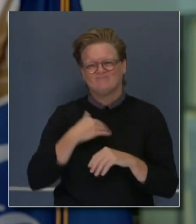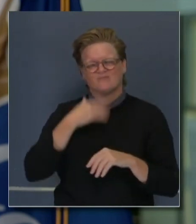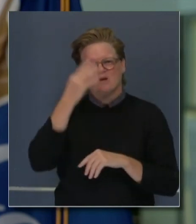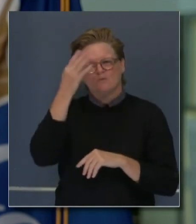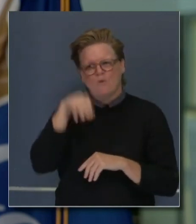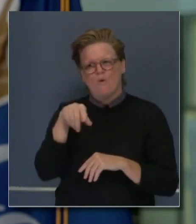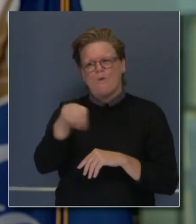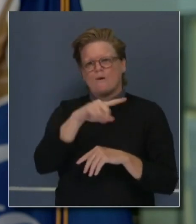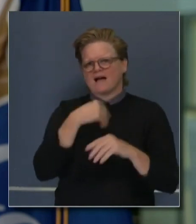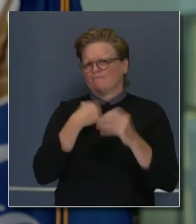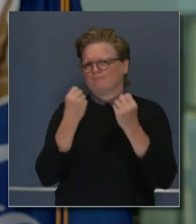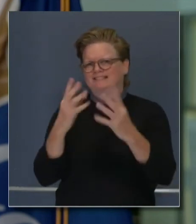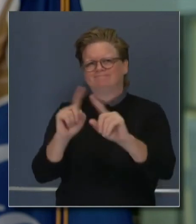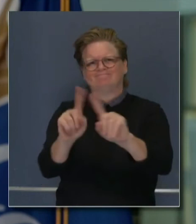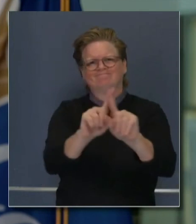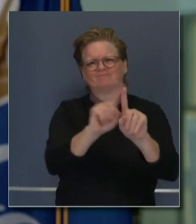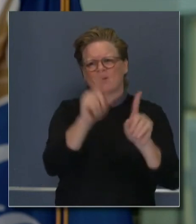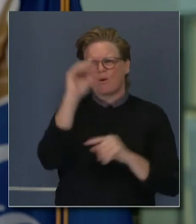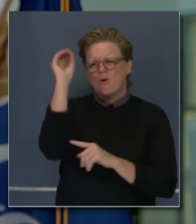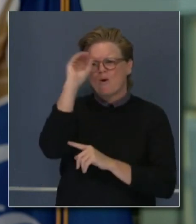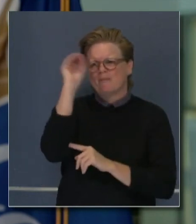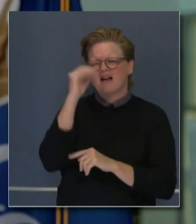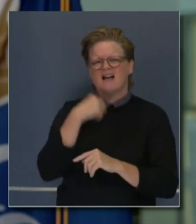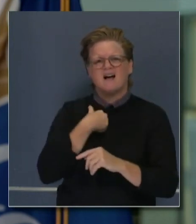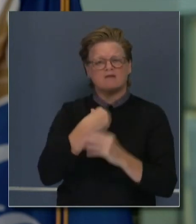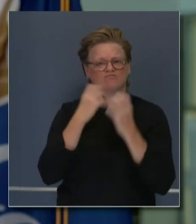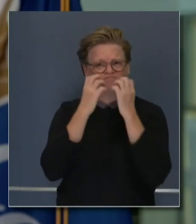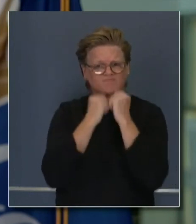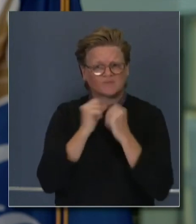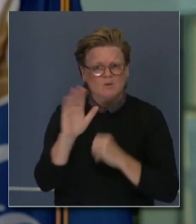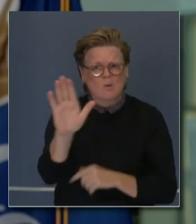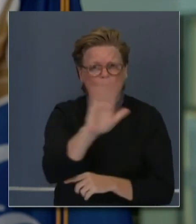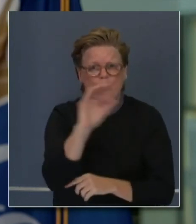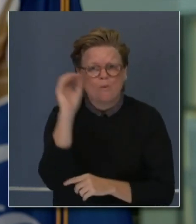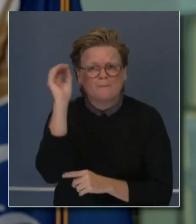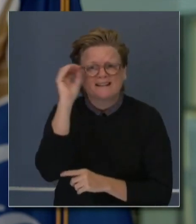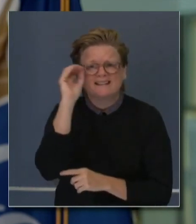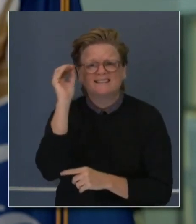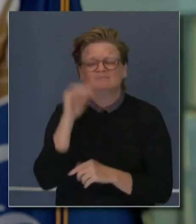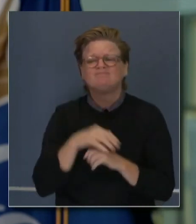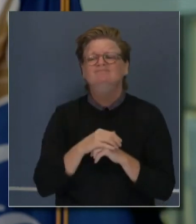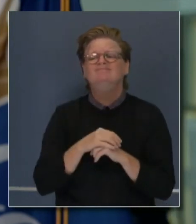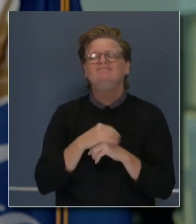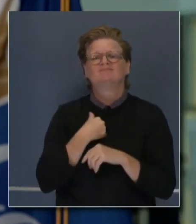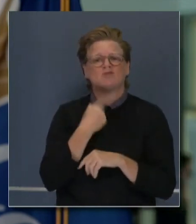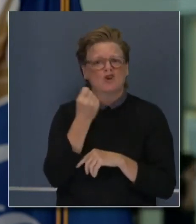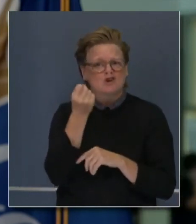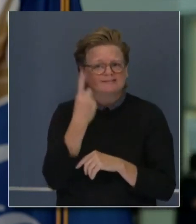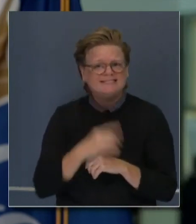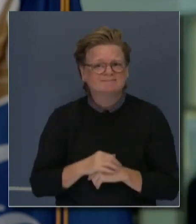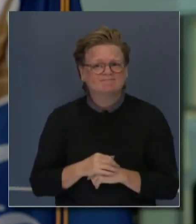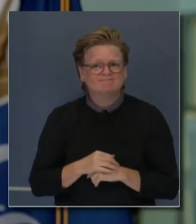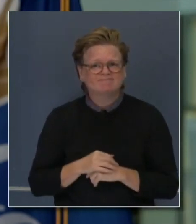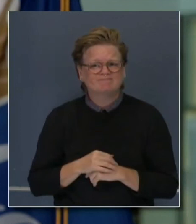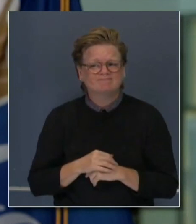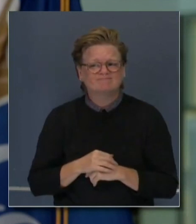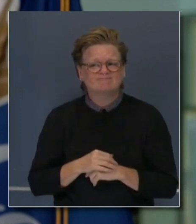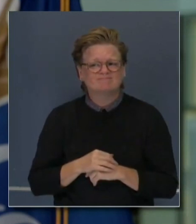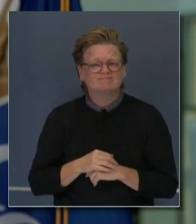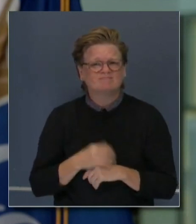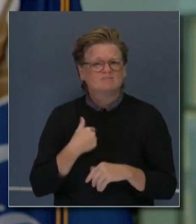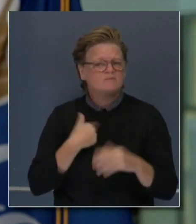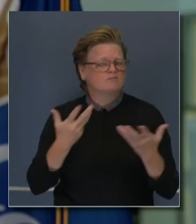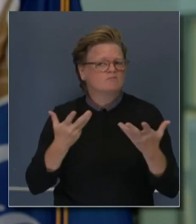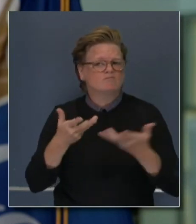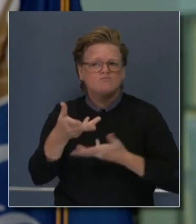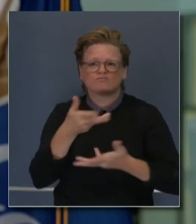everyone to know we value those opinions, and we are not, as I say often, ideologues. Open argument, interested in